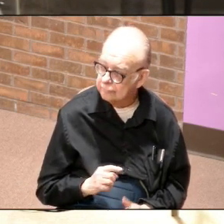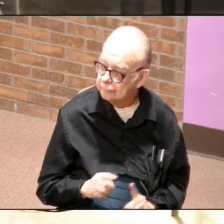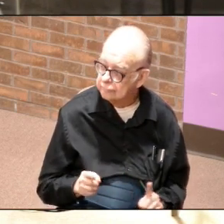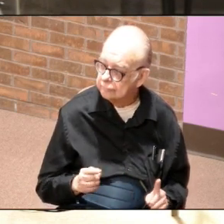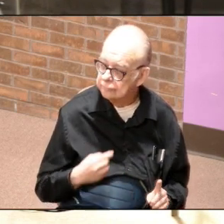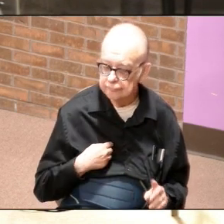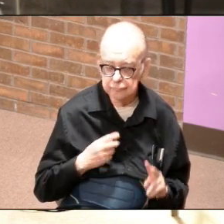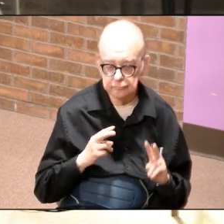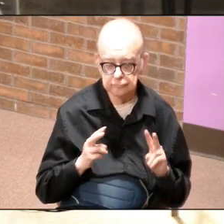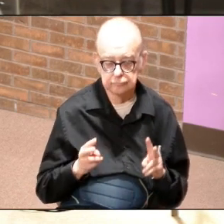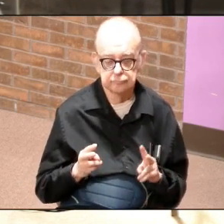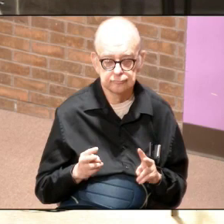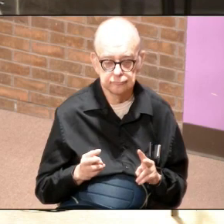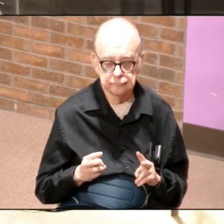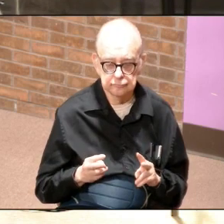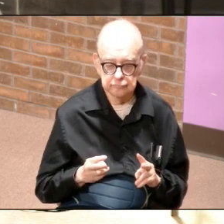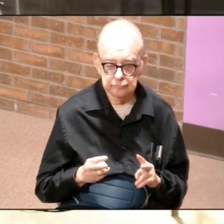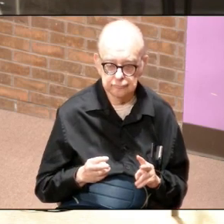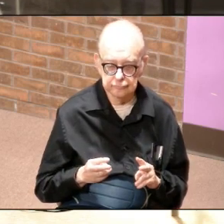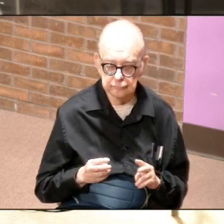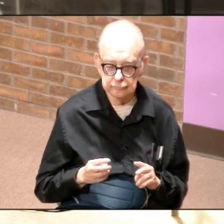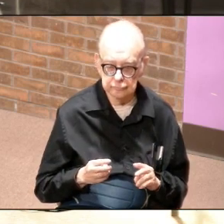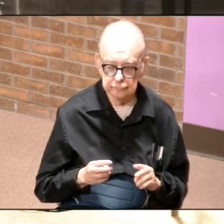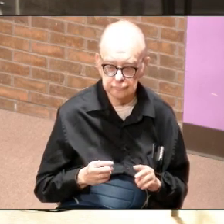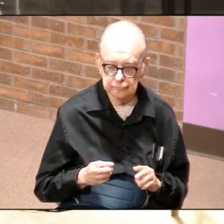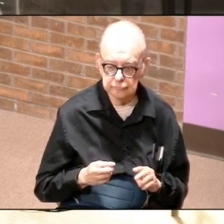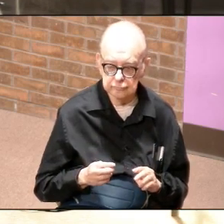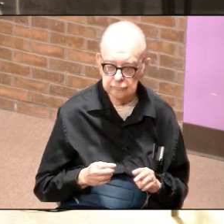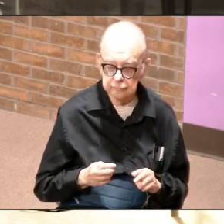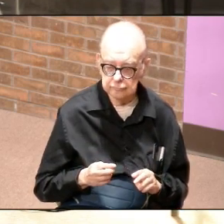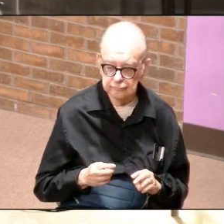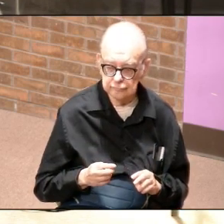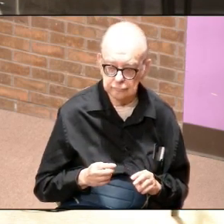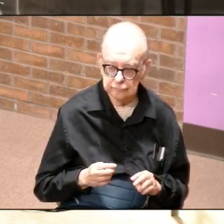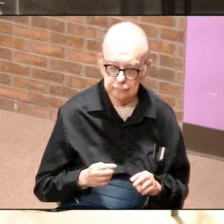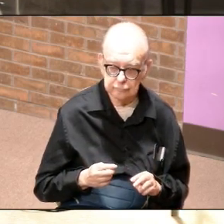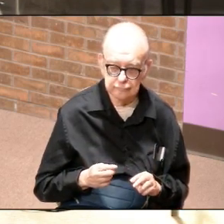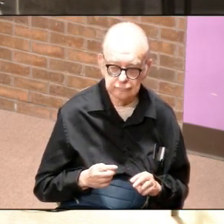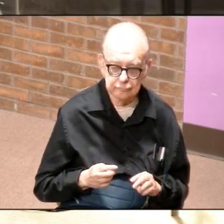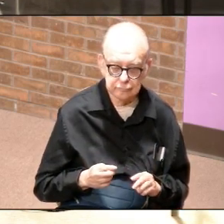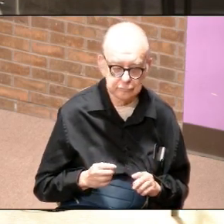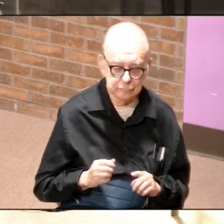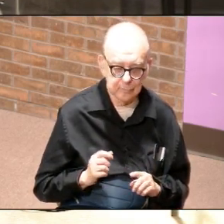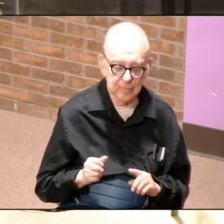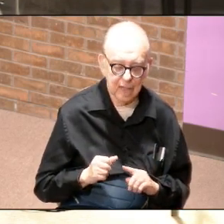but I look, and I'm not going to finish with this part again. We're going to have to continue to next week.